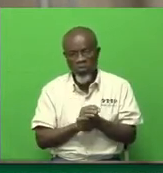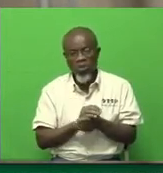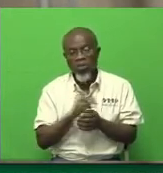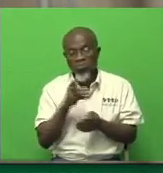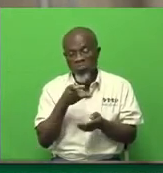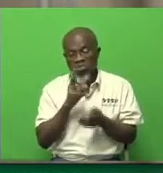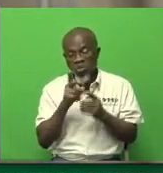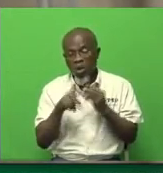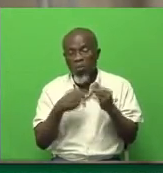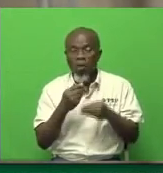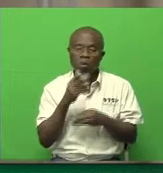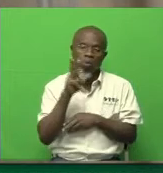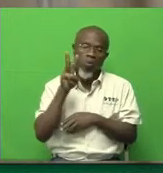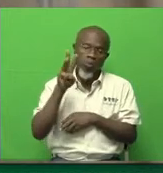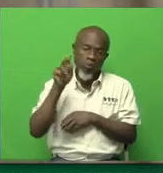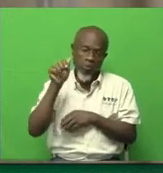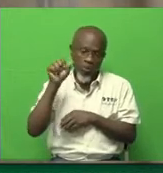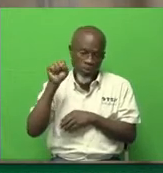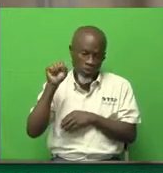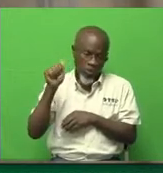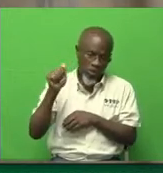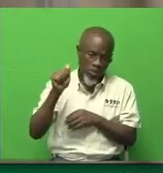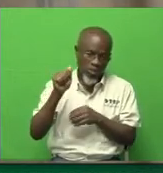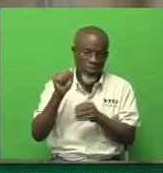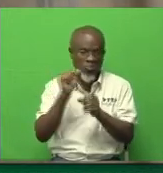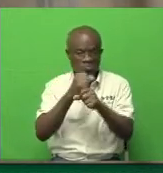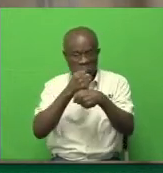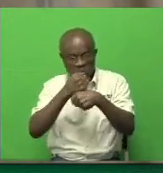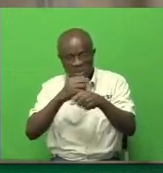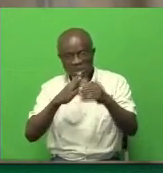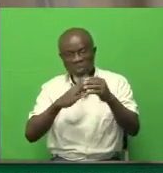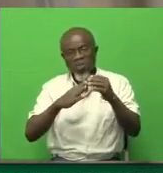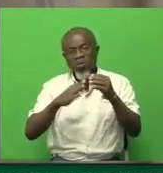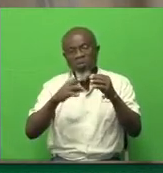in terms of water production distribution